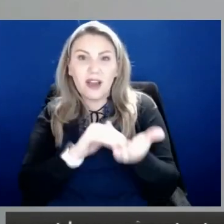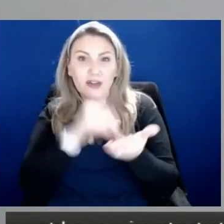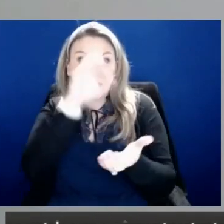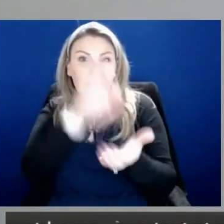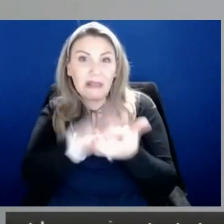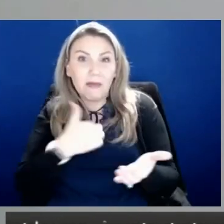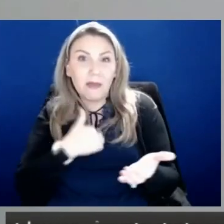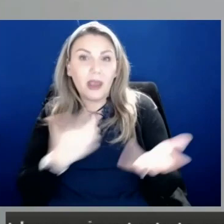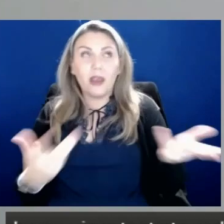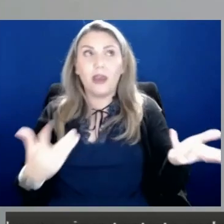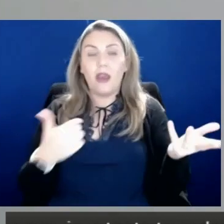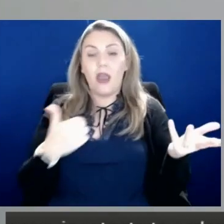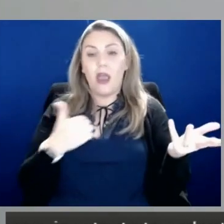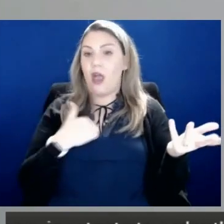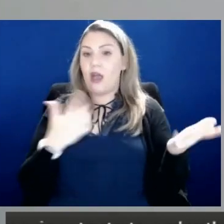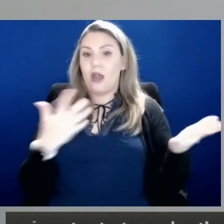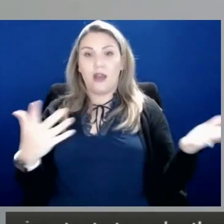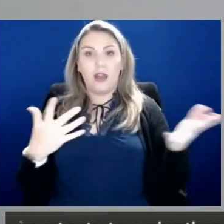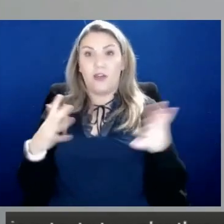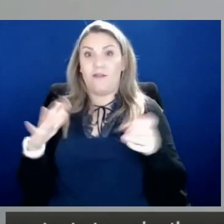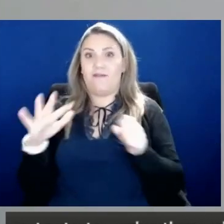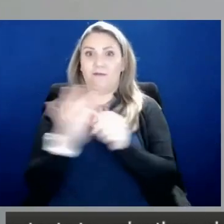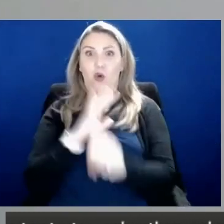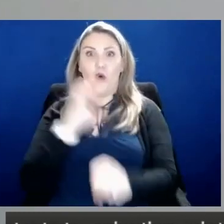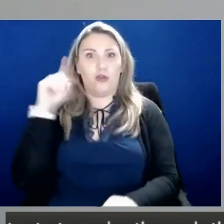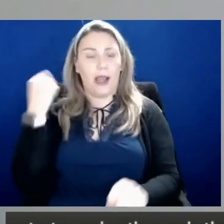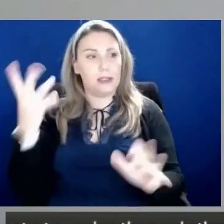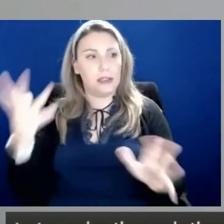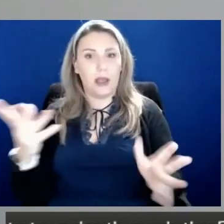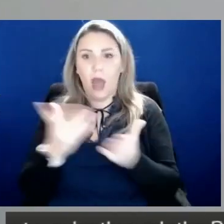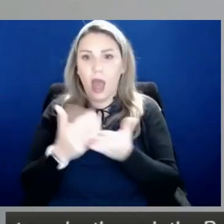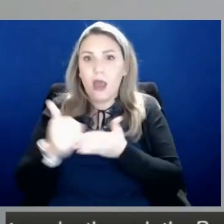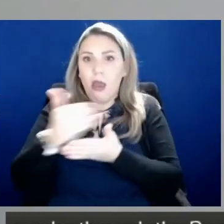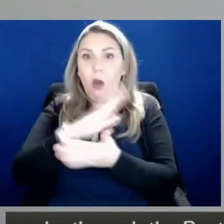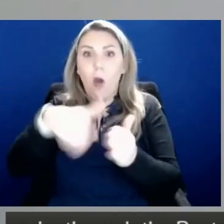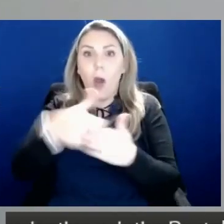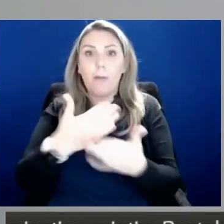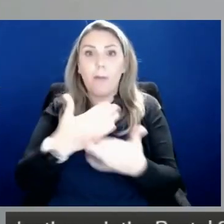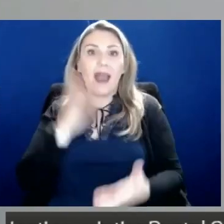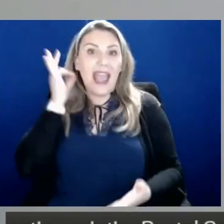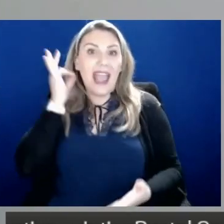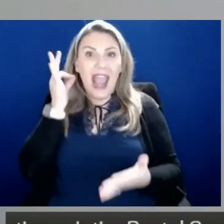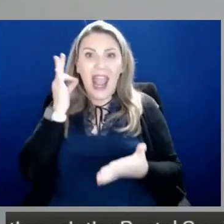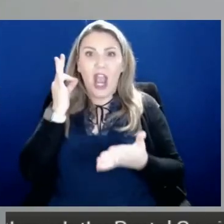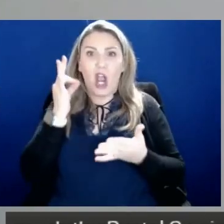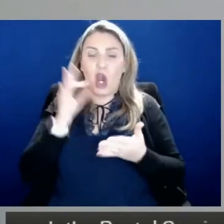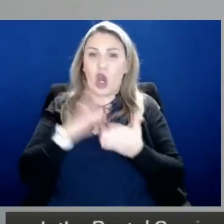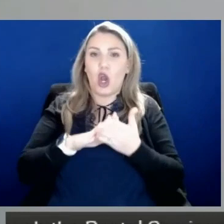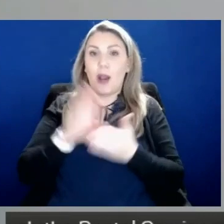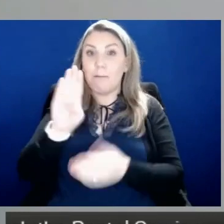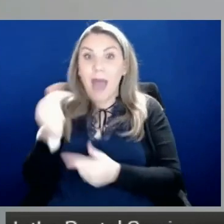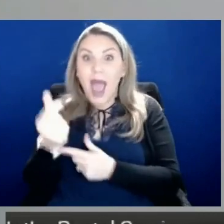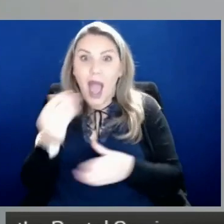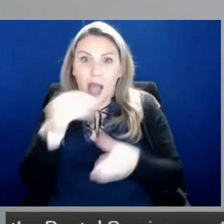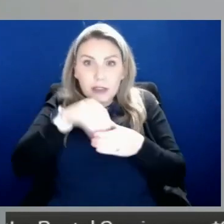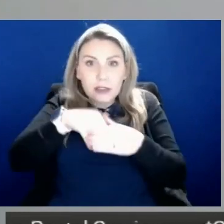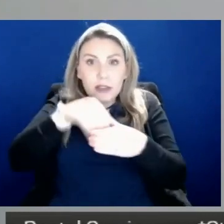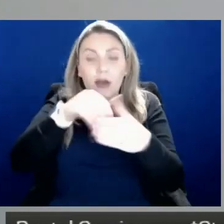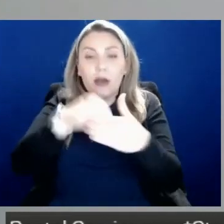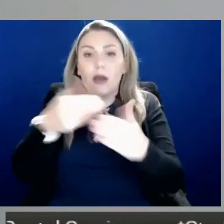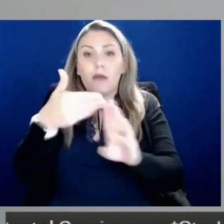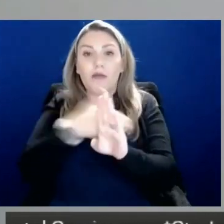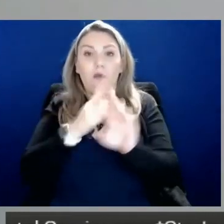I went full crazy with it. And I collected my hair in dated bags for a month before I went to a doctor. And I was like, I'm